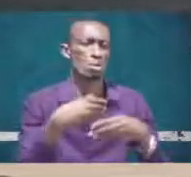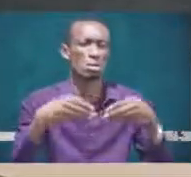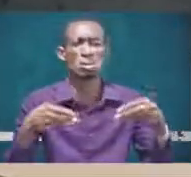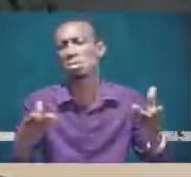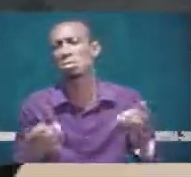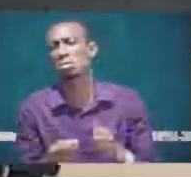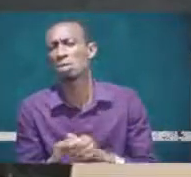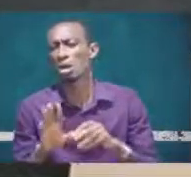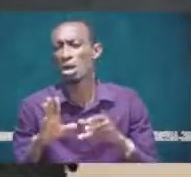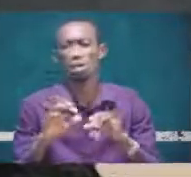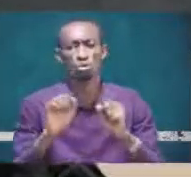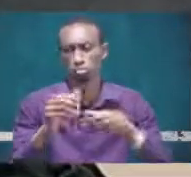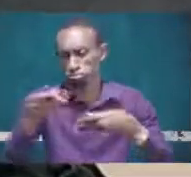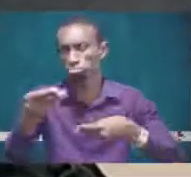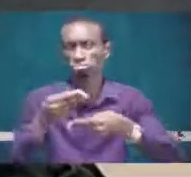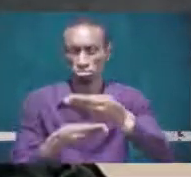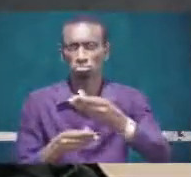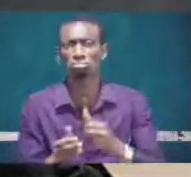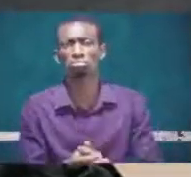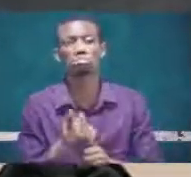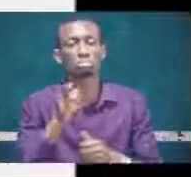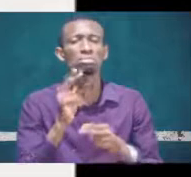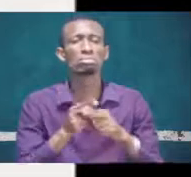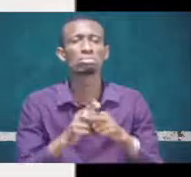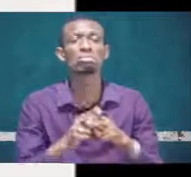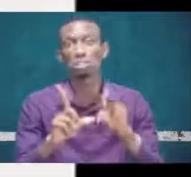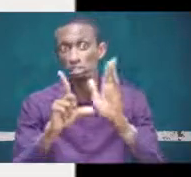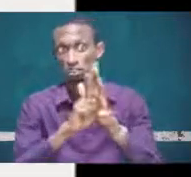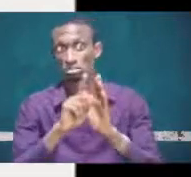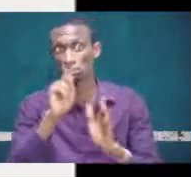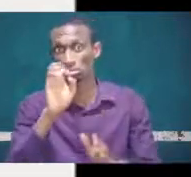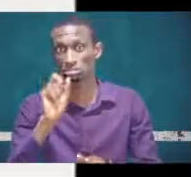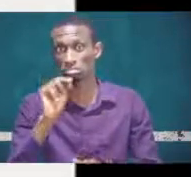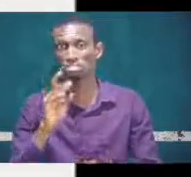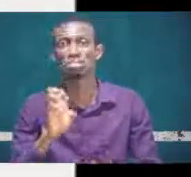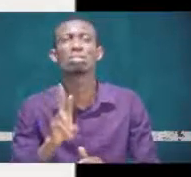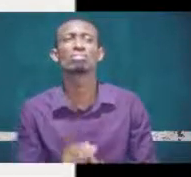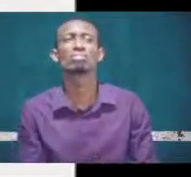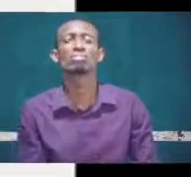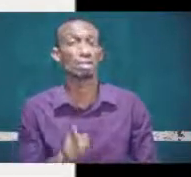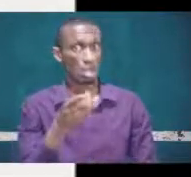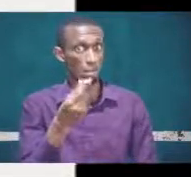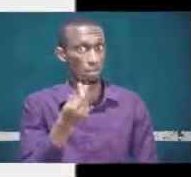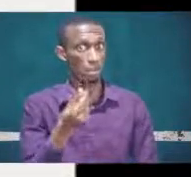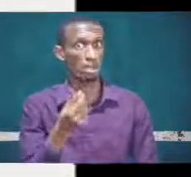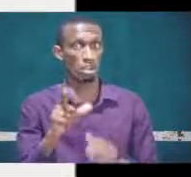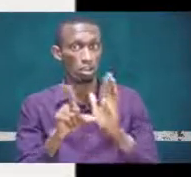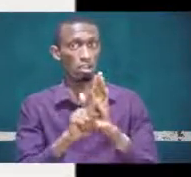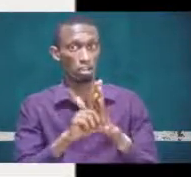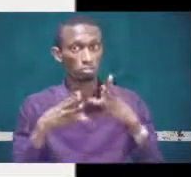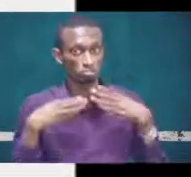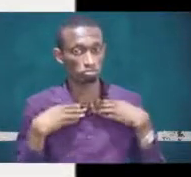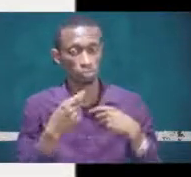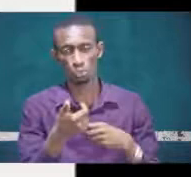is what we call a legal tender. Money that is accepted by law in payment